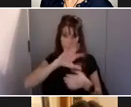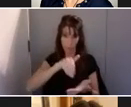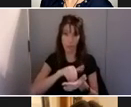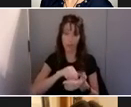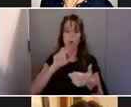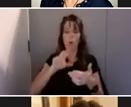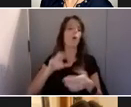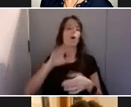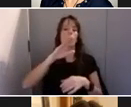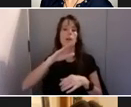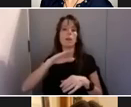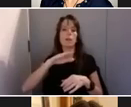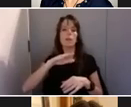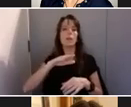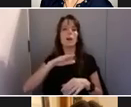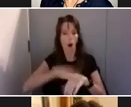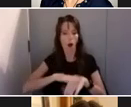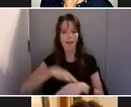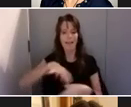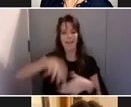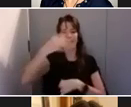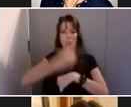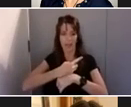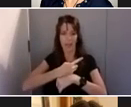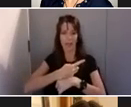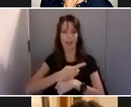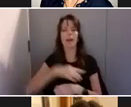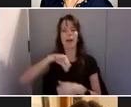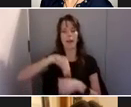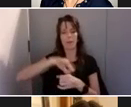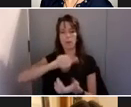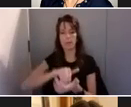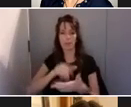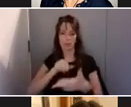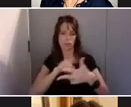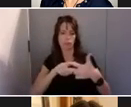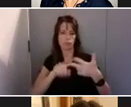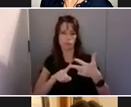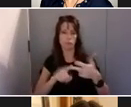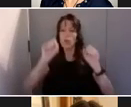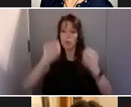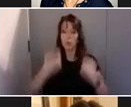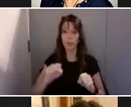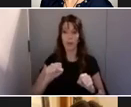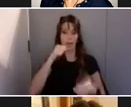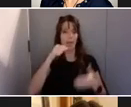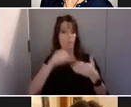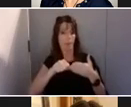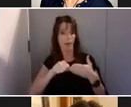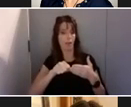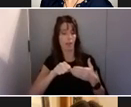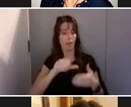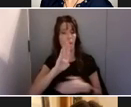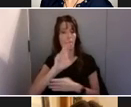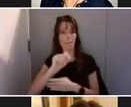on election day in person at a voting center. So you do have, you can drop your mail-in ballot off. So